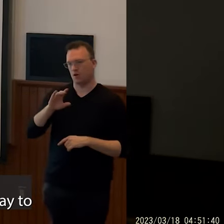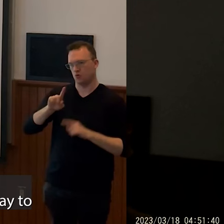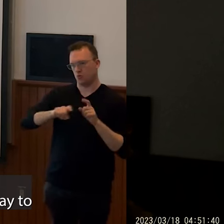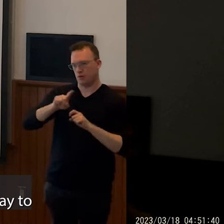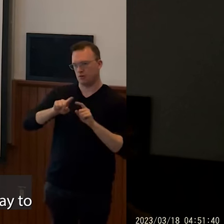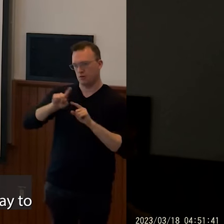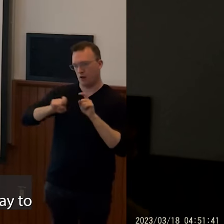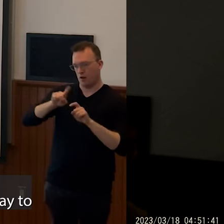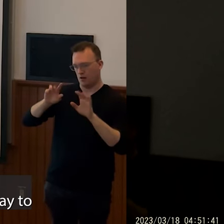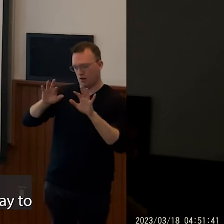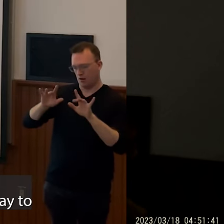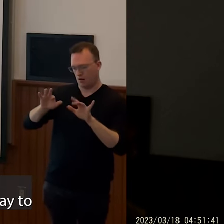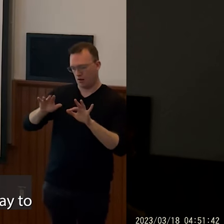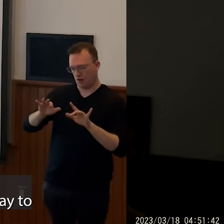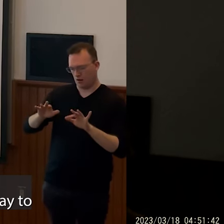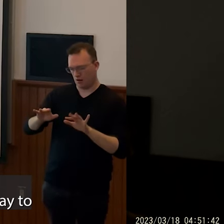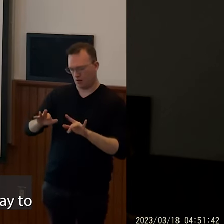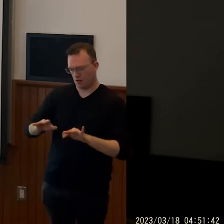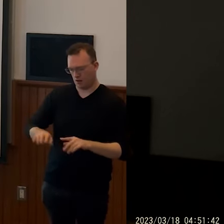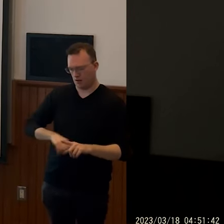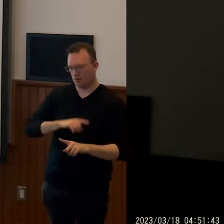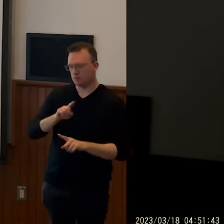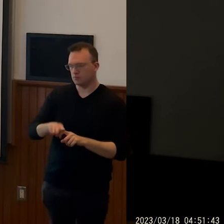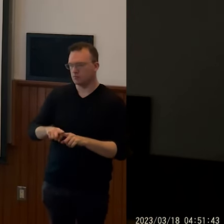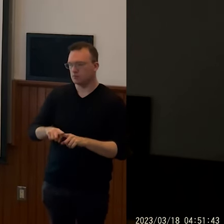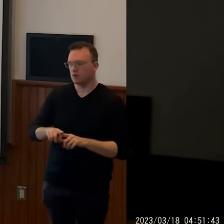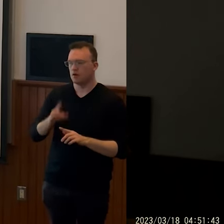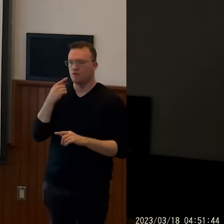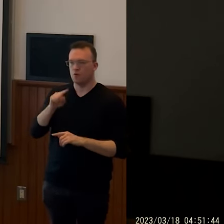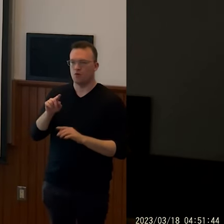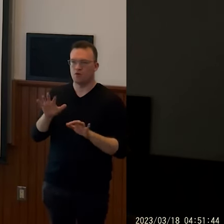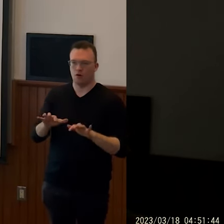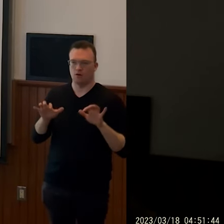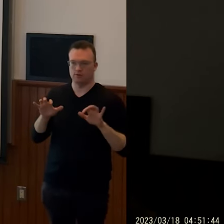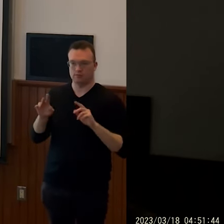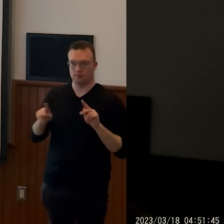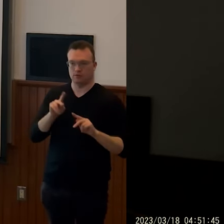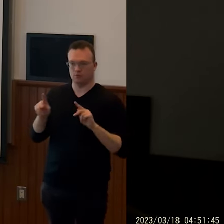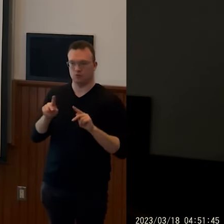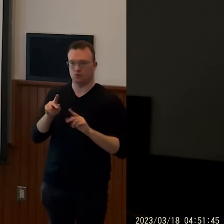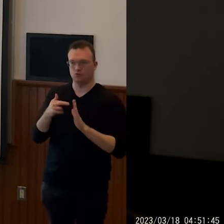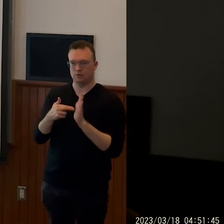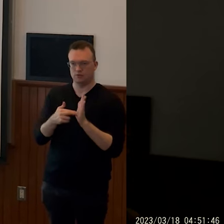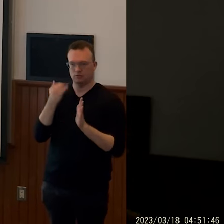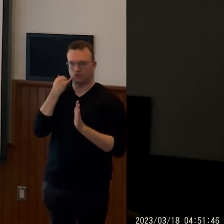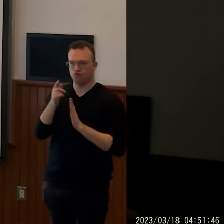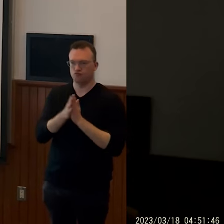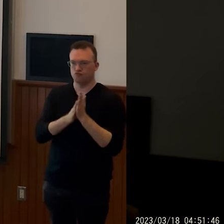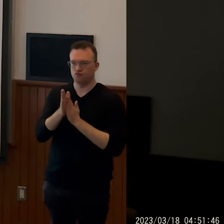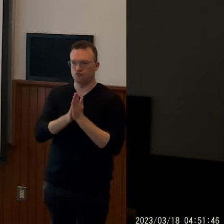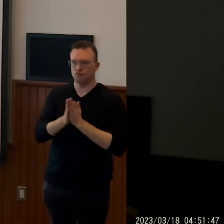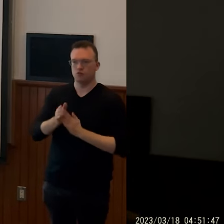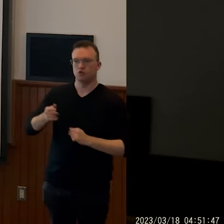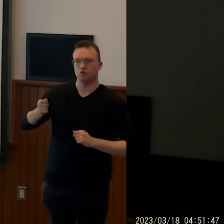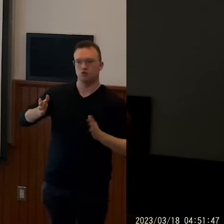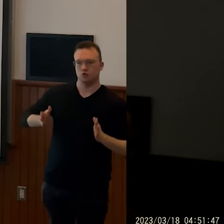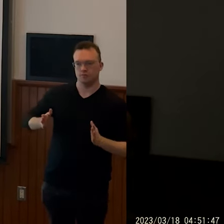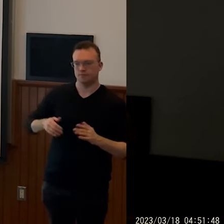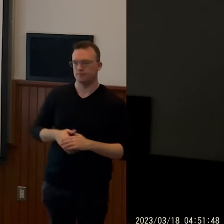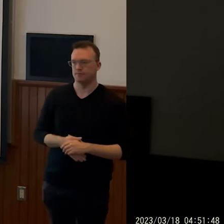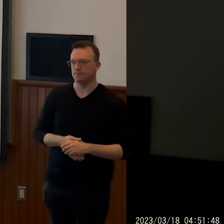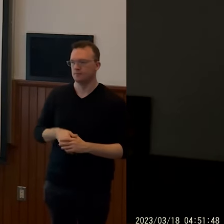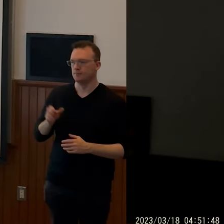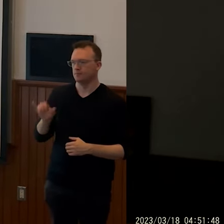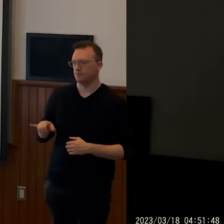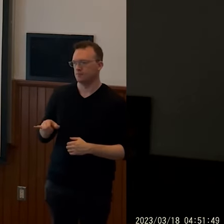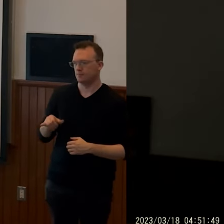questions, as the way for the audience, for the people to register if you want to be a juror. So that